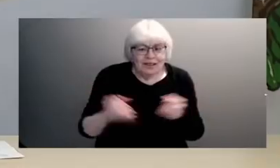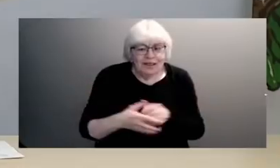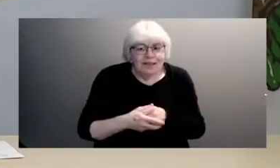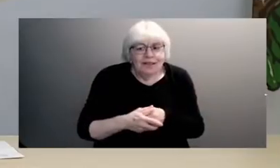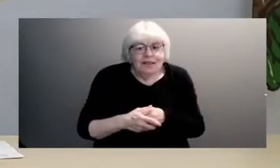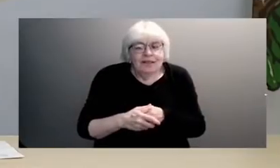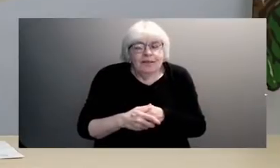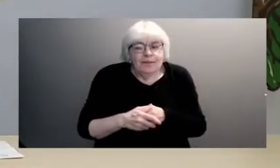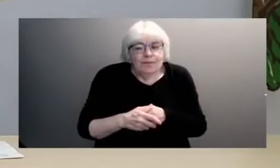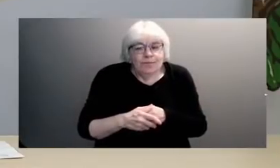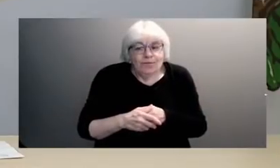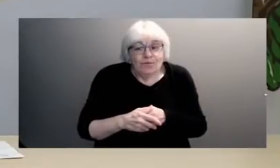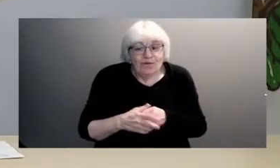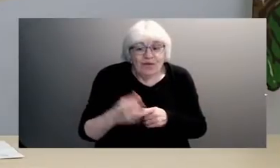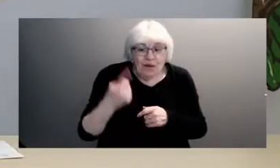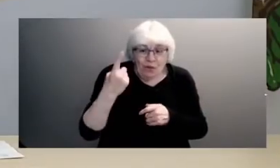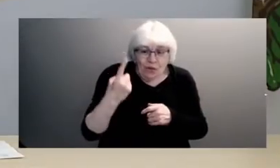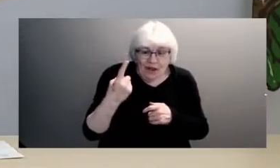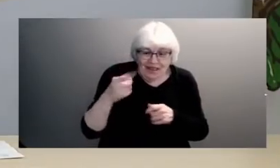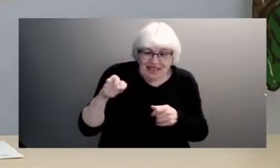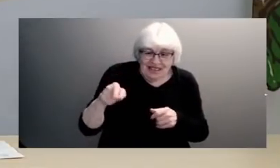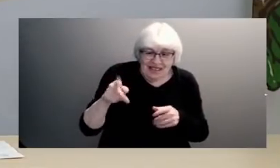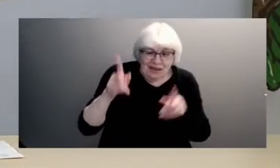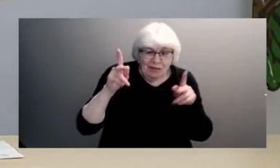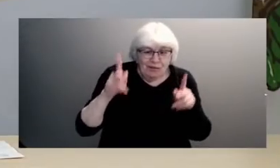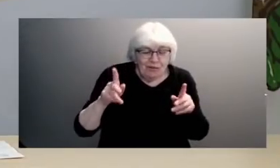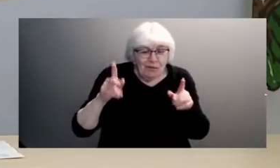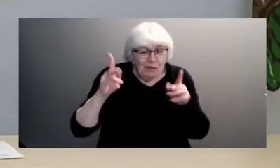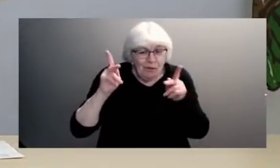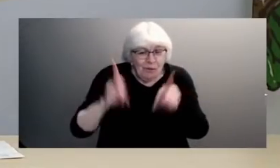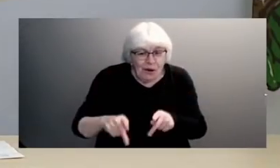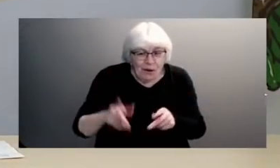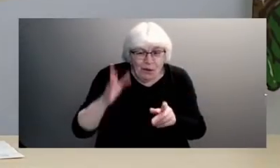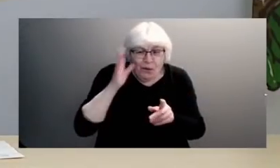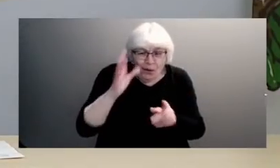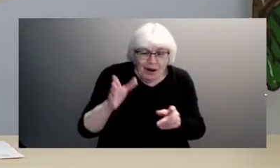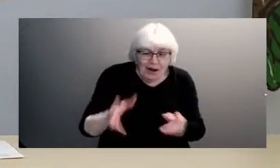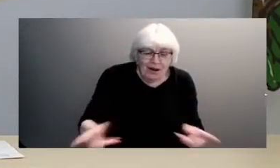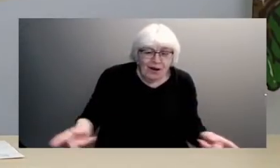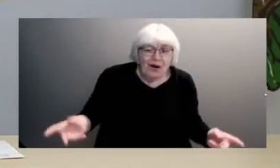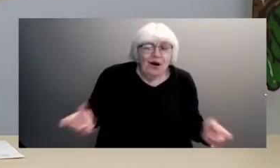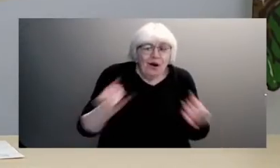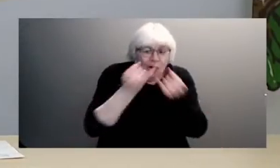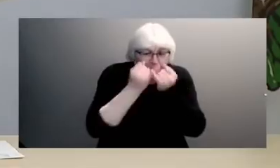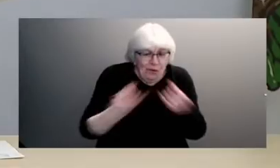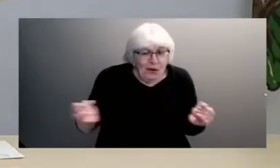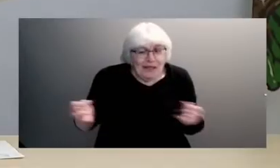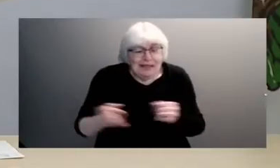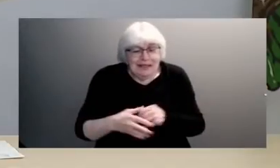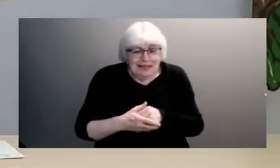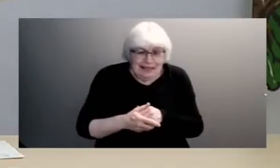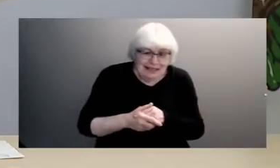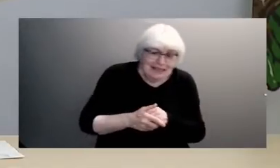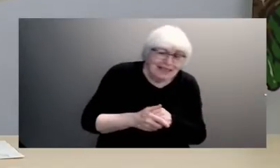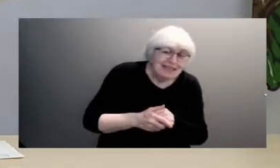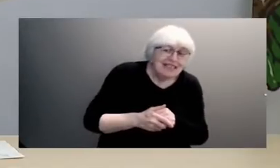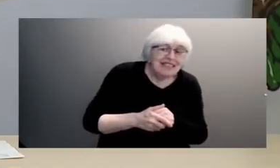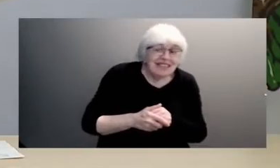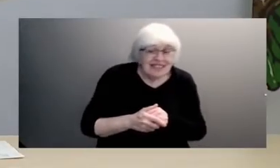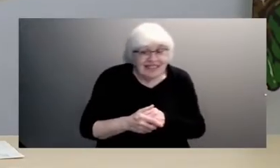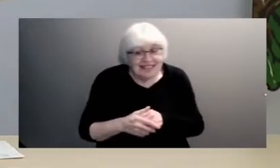I don't want it to sound too dire, but I just think that it's coming quickly, and we don't know enough